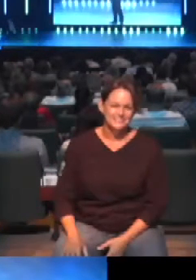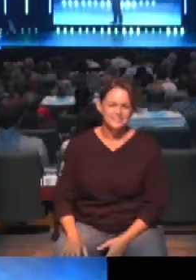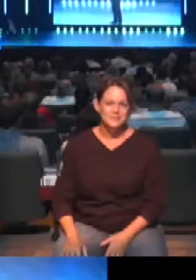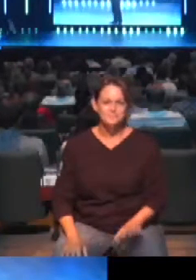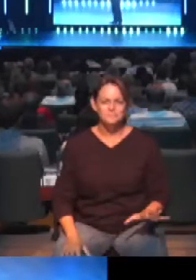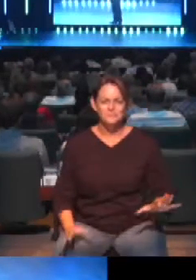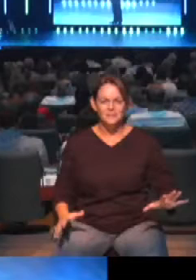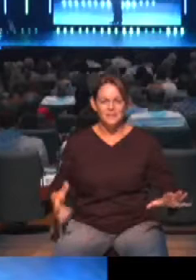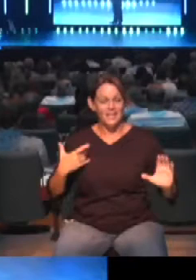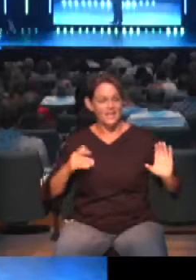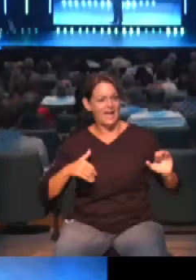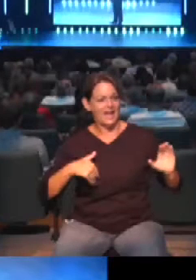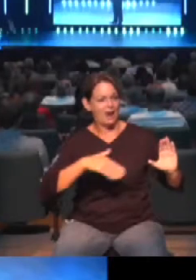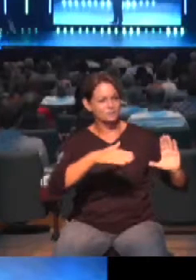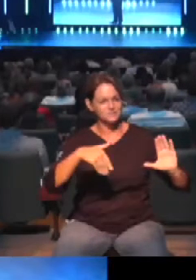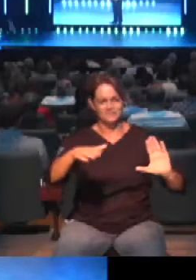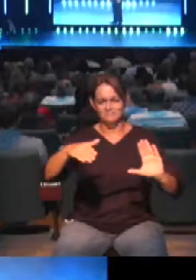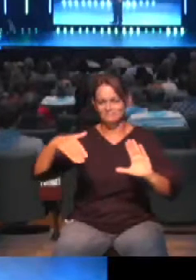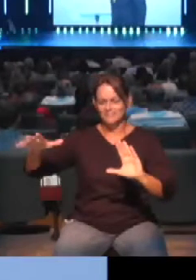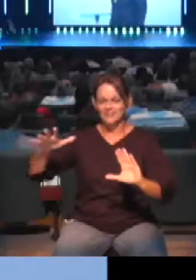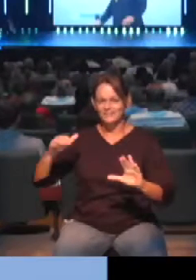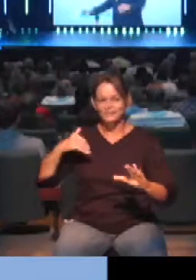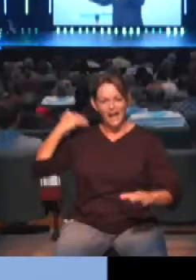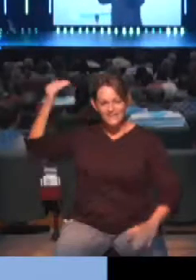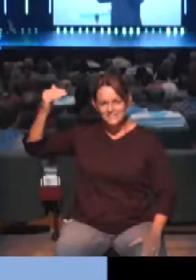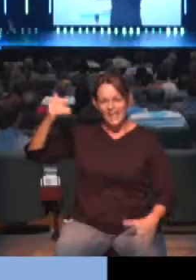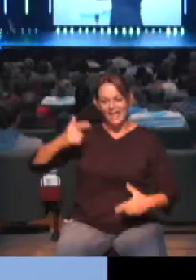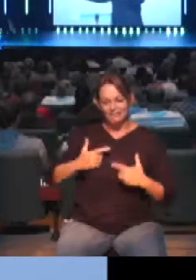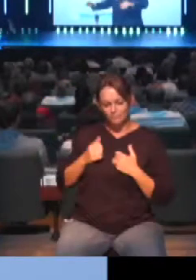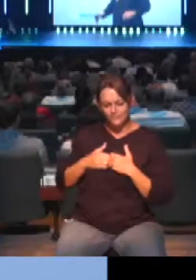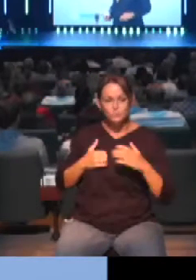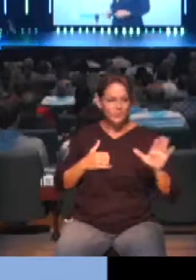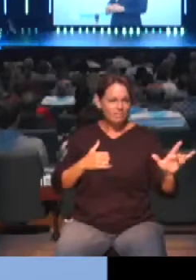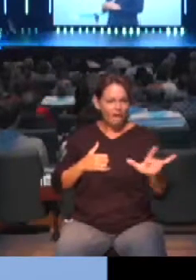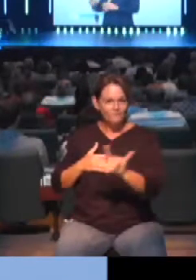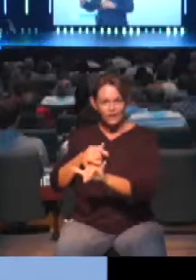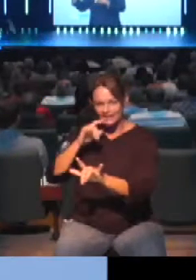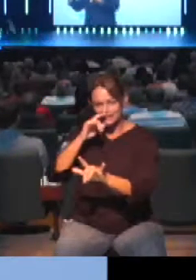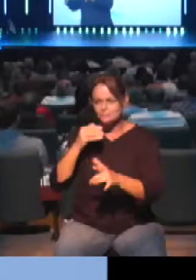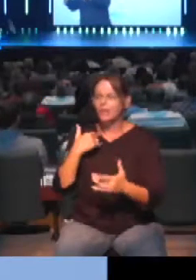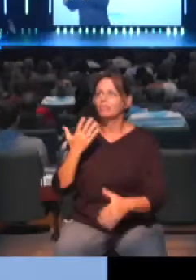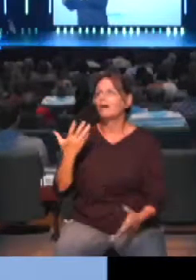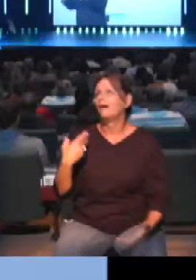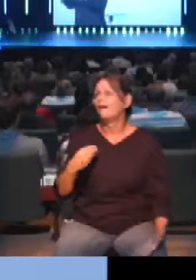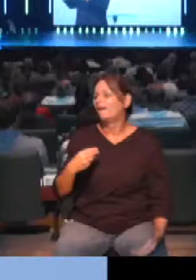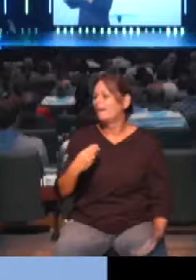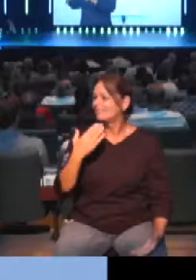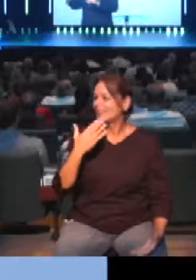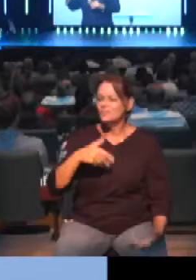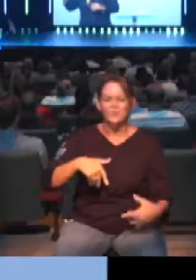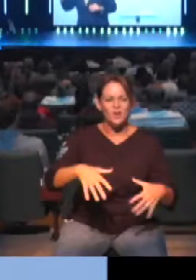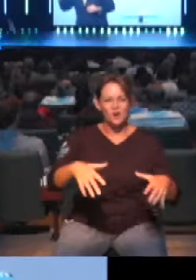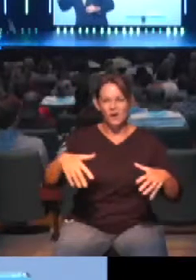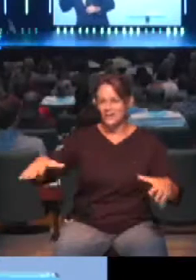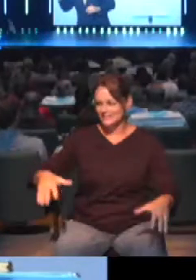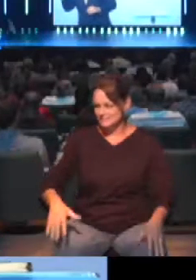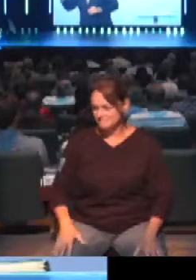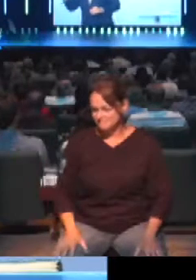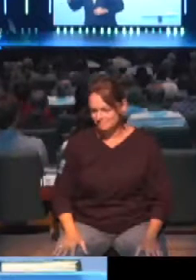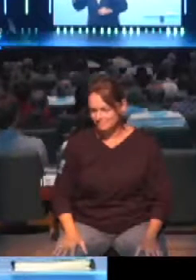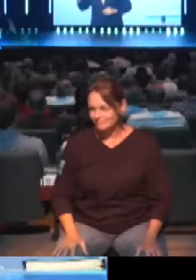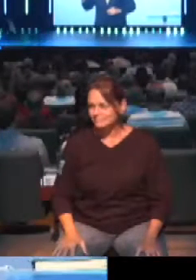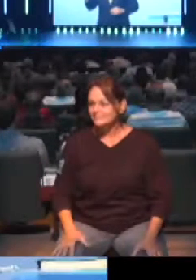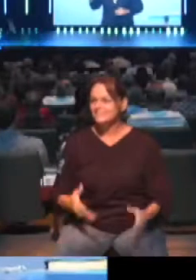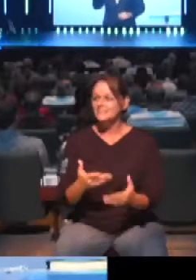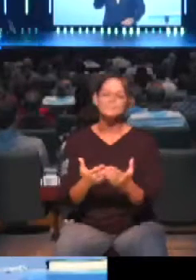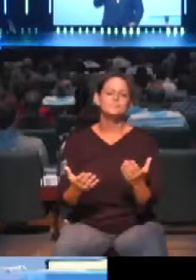Because we got the kids out. And we love them, but, thank God they're gone. But they've done something really